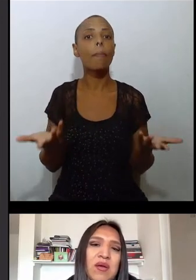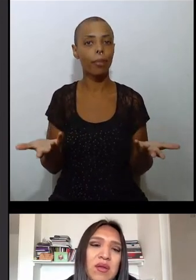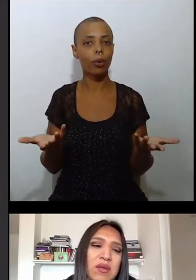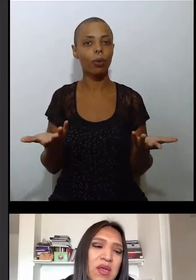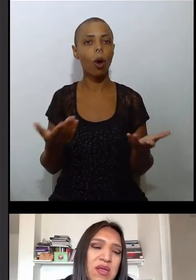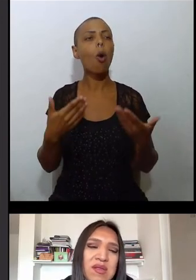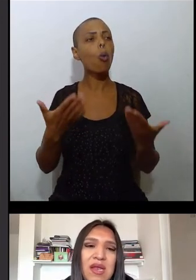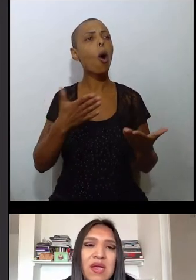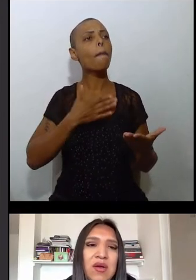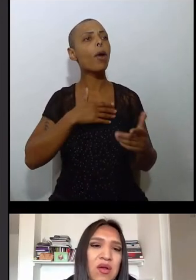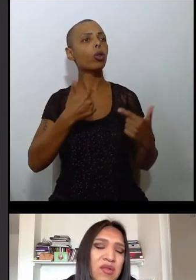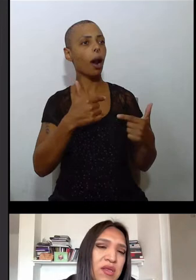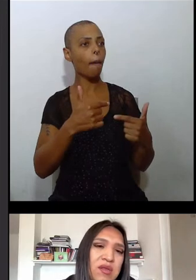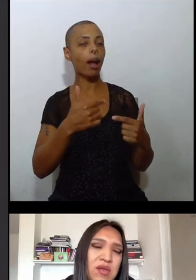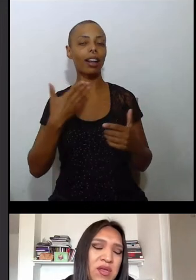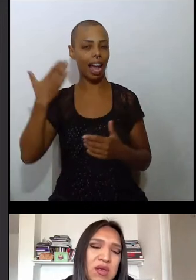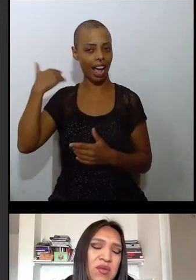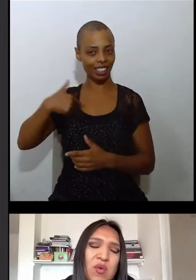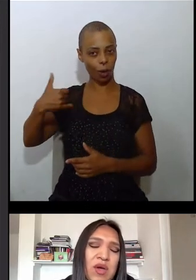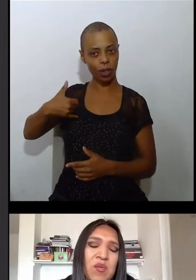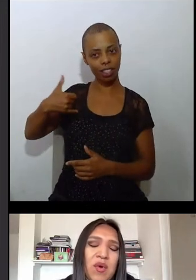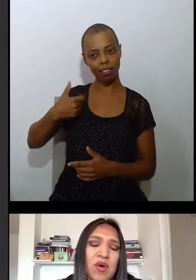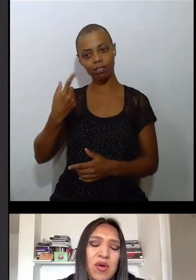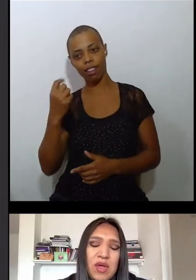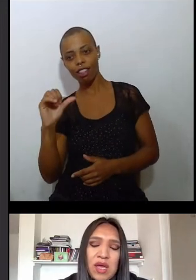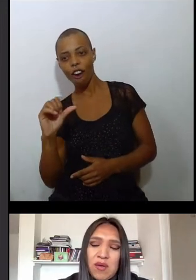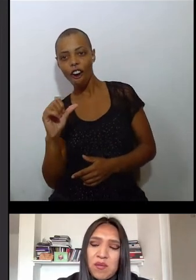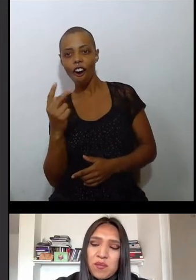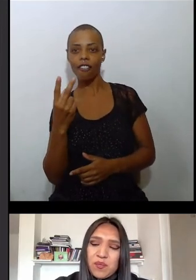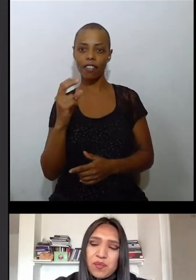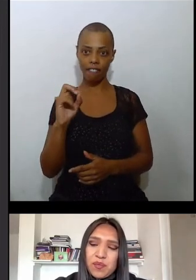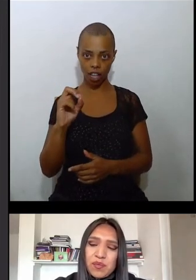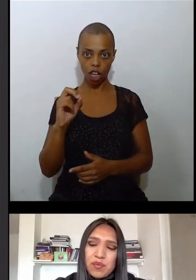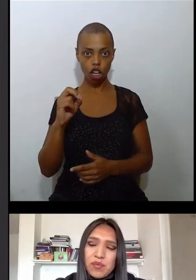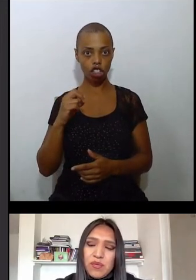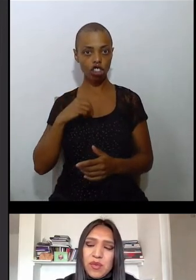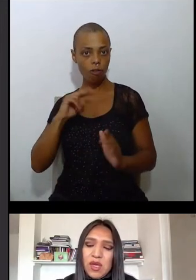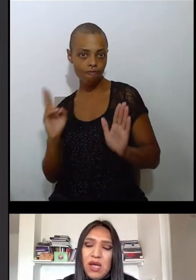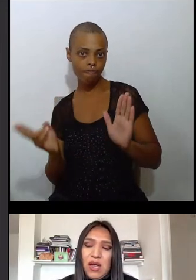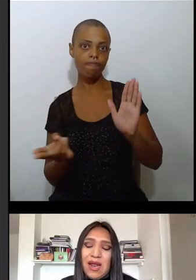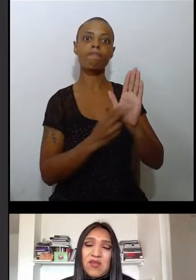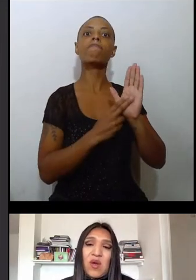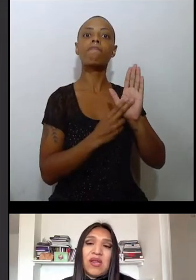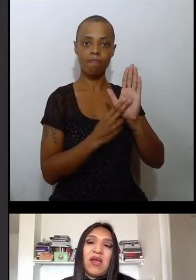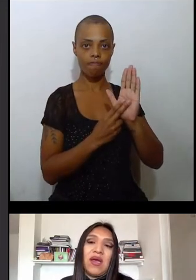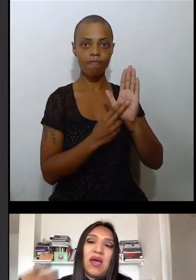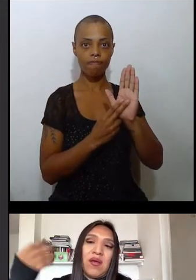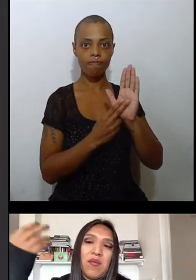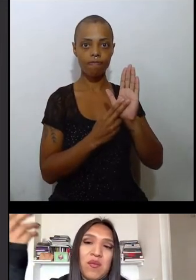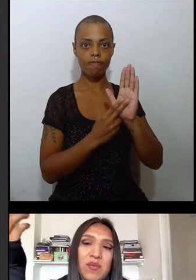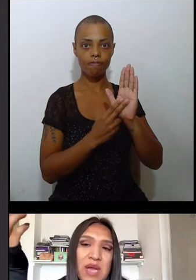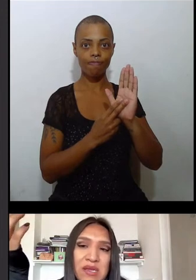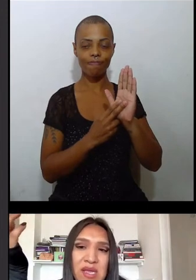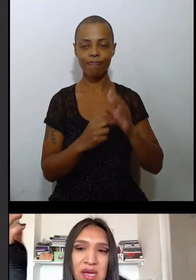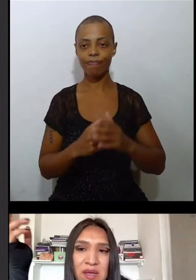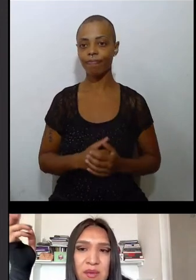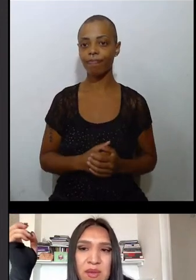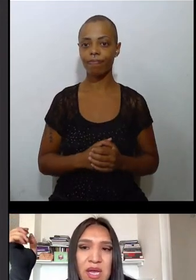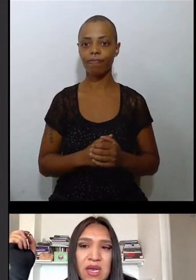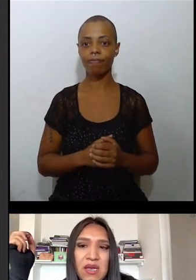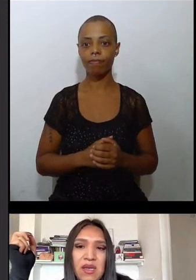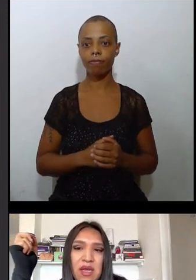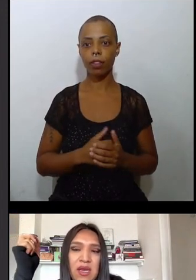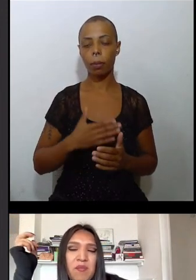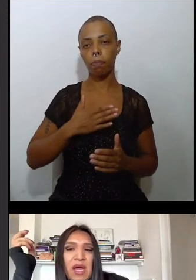what type of artist I wanted to be when I was 20 or 19 years old when I came out I started to